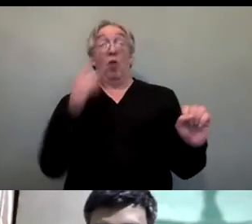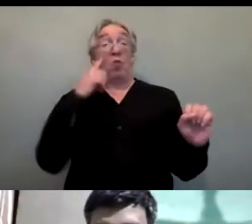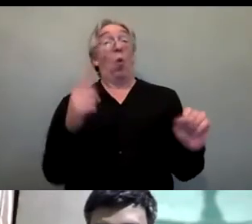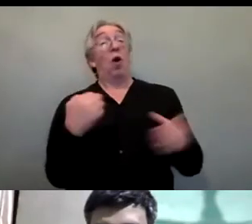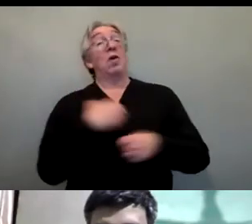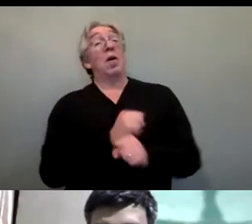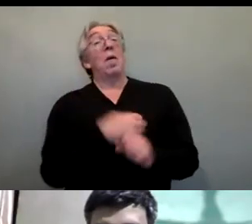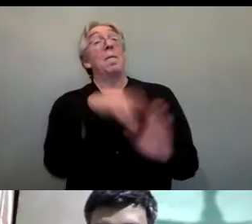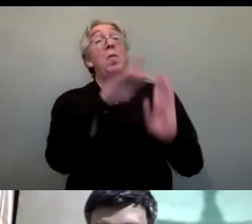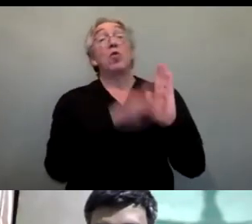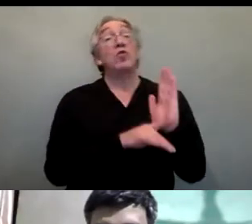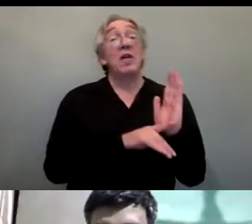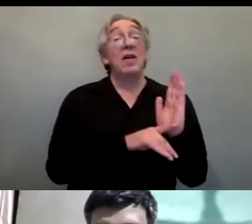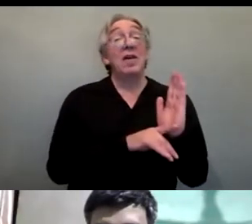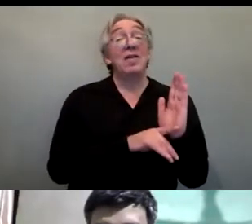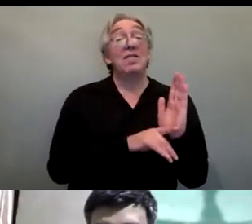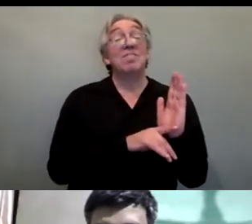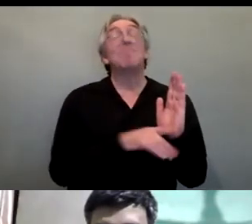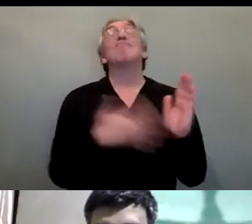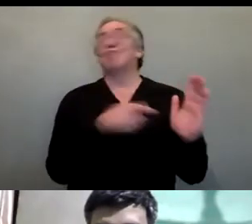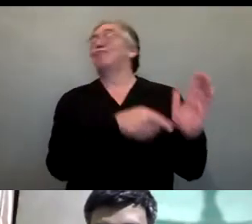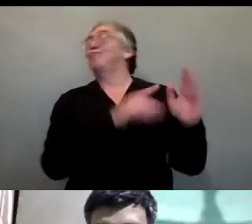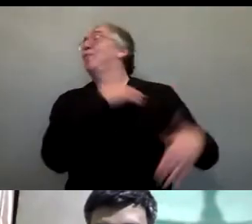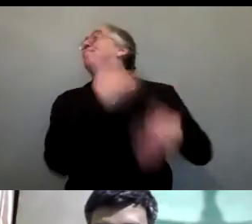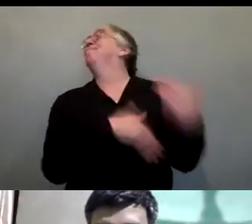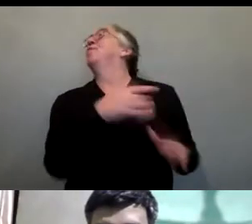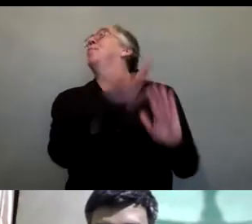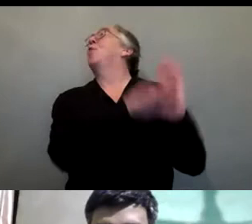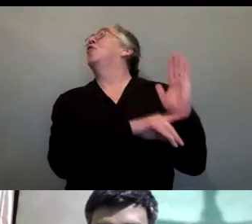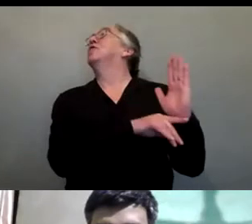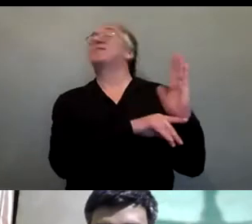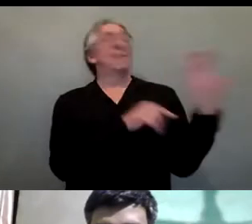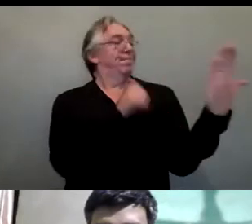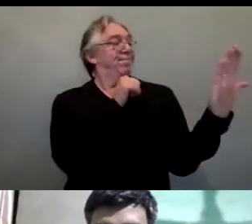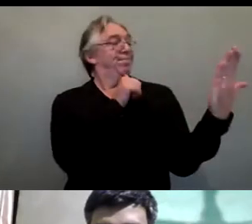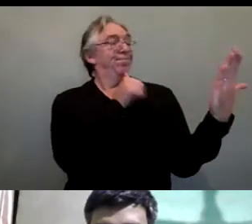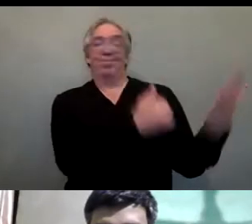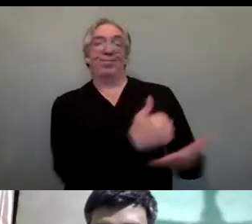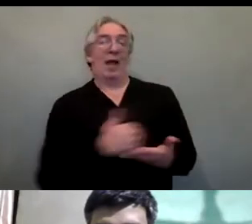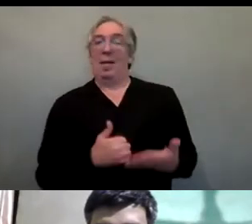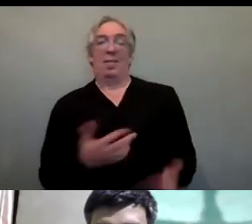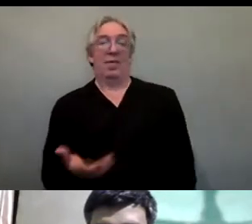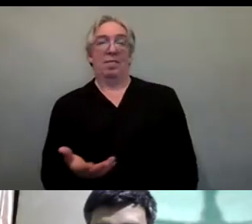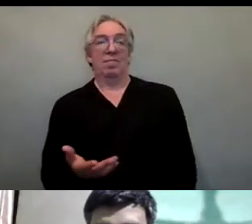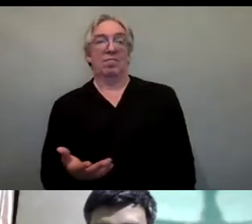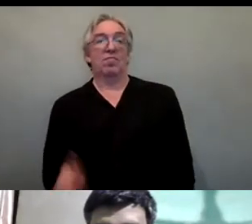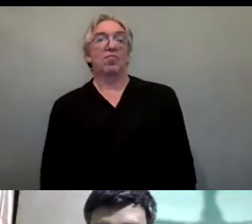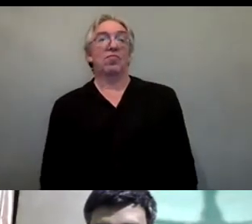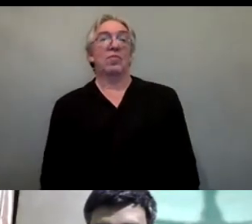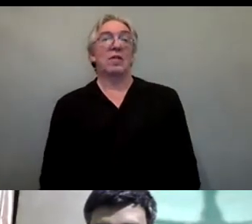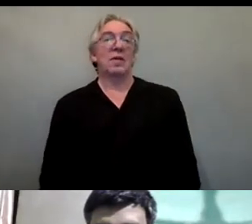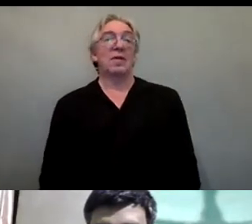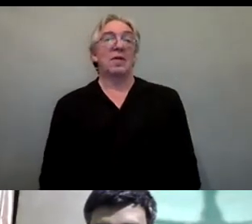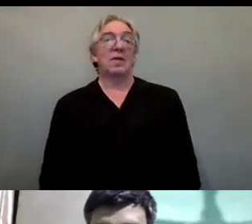the results are likely to be not good. And so we really want to send that message